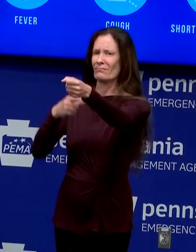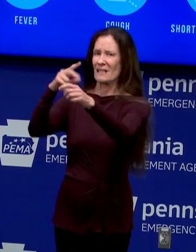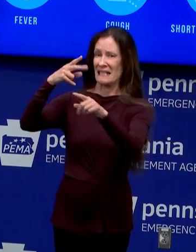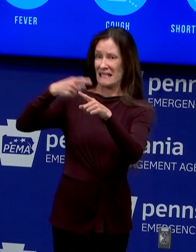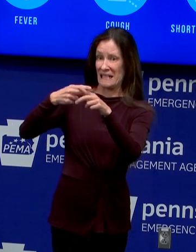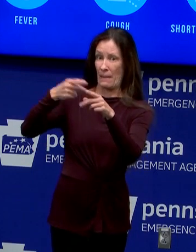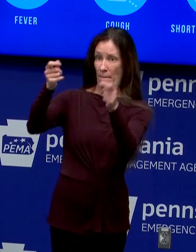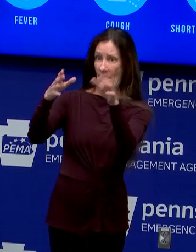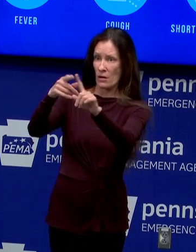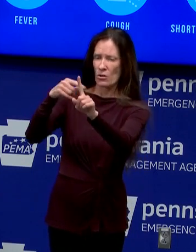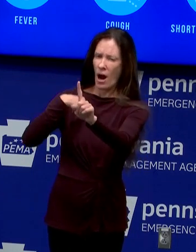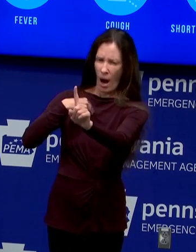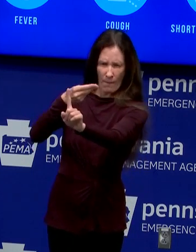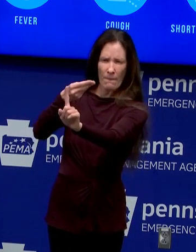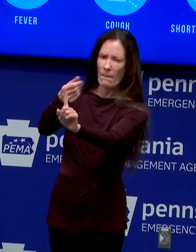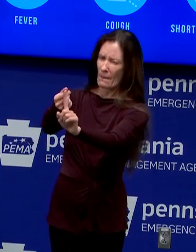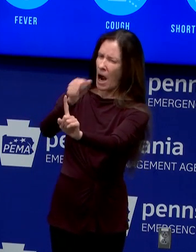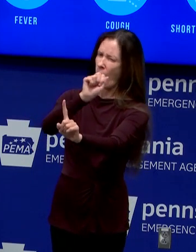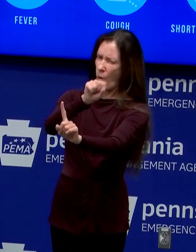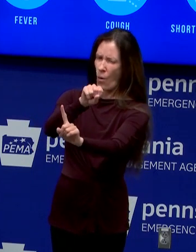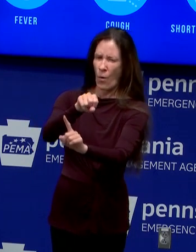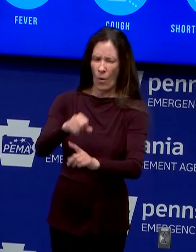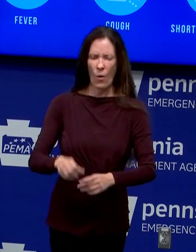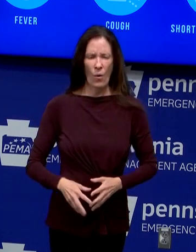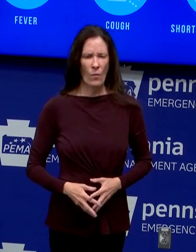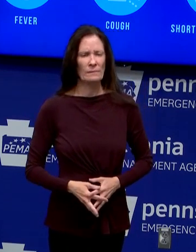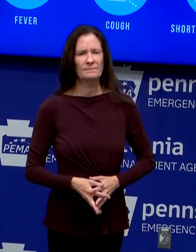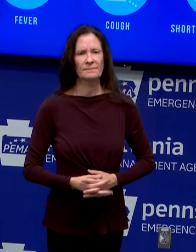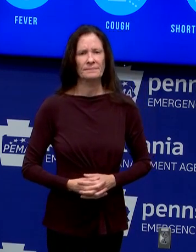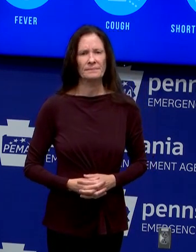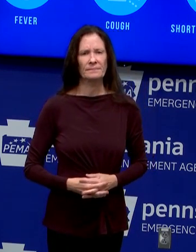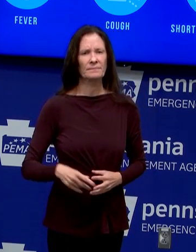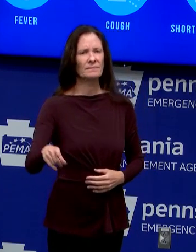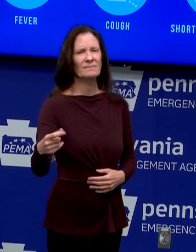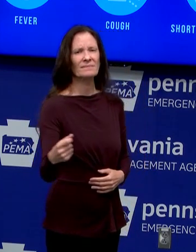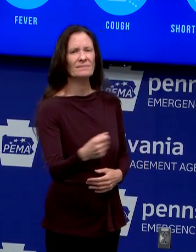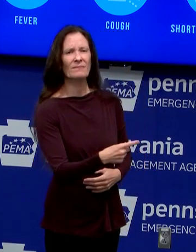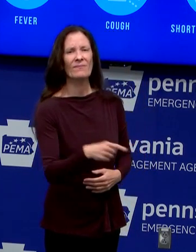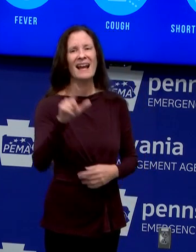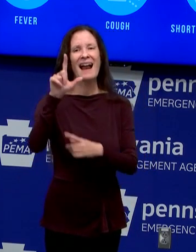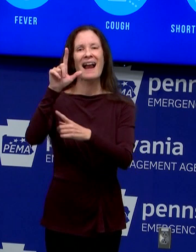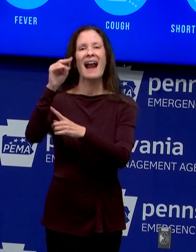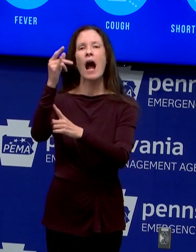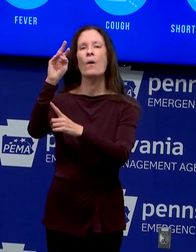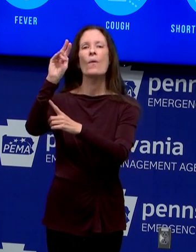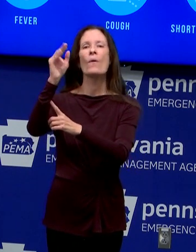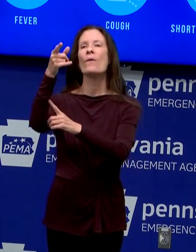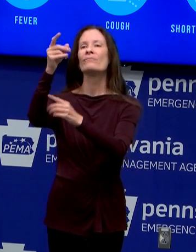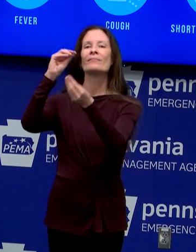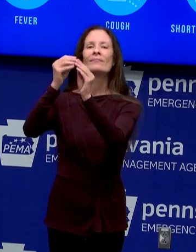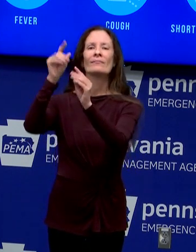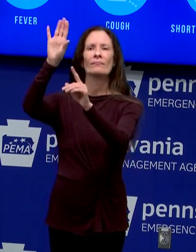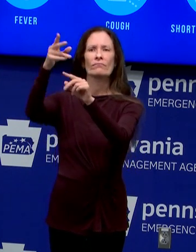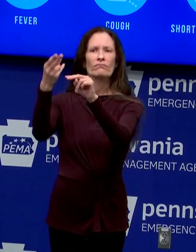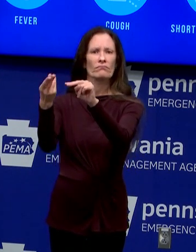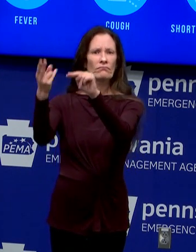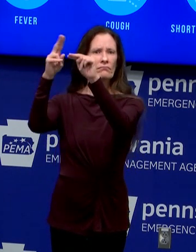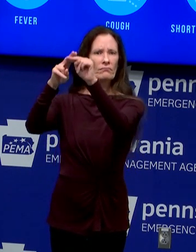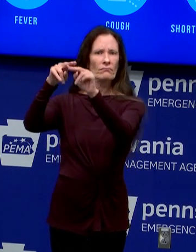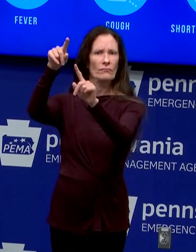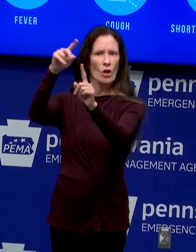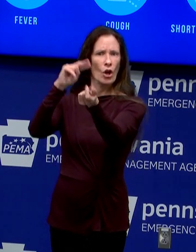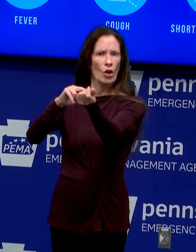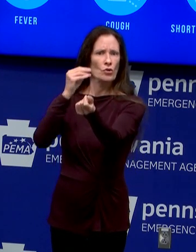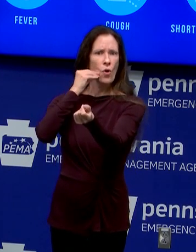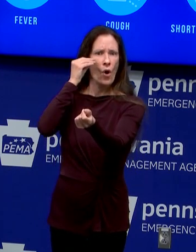Talk 104.1, why did the Lycoming County case numbers increase by 1 today, while the nursing home case count increased by